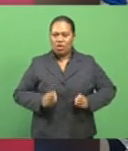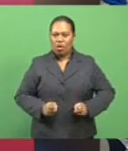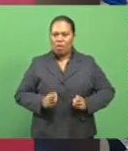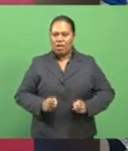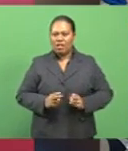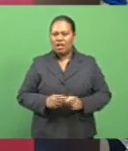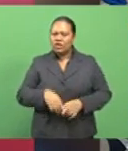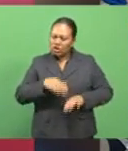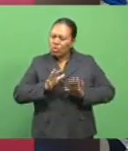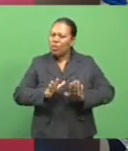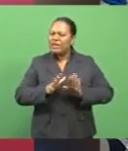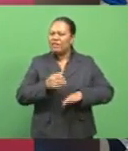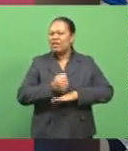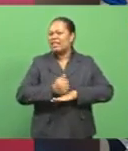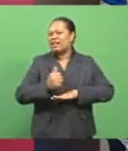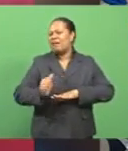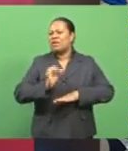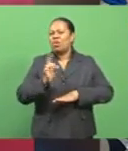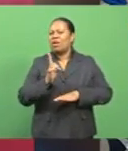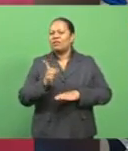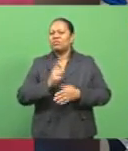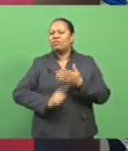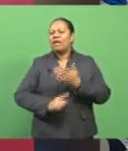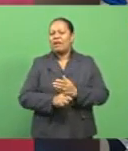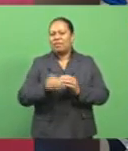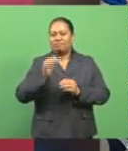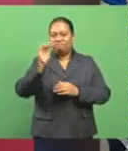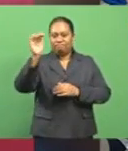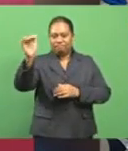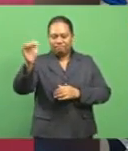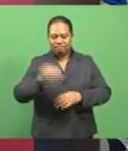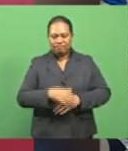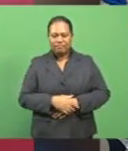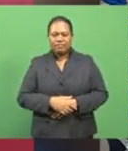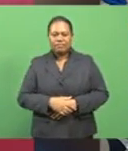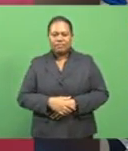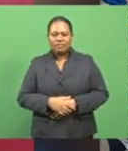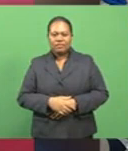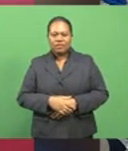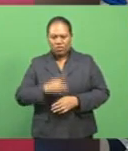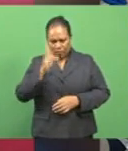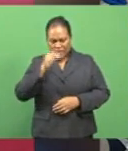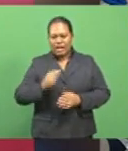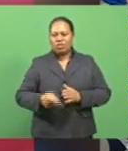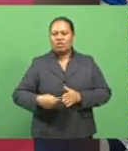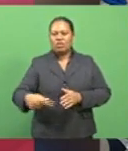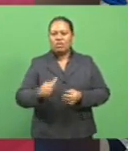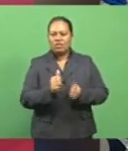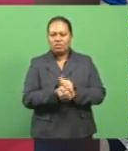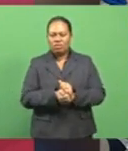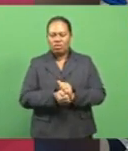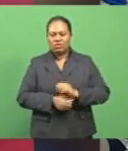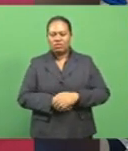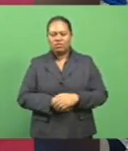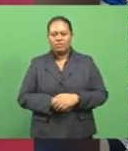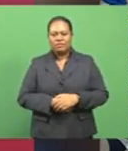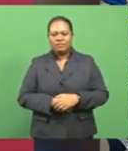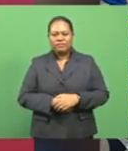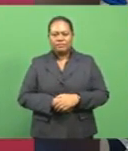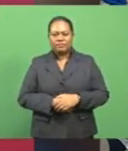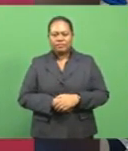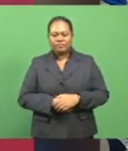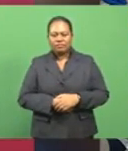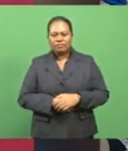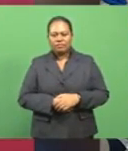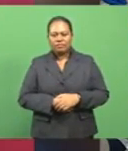waiting on government advisory, and I'm hoping for greater collaboration of all national sporting federations on how exactly